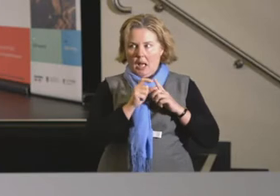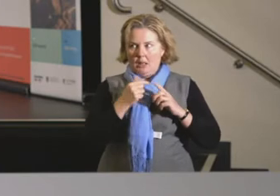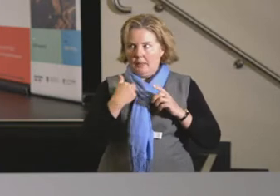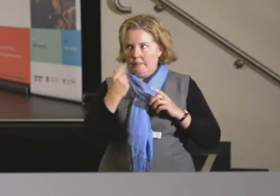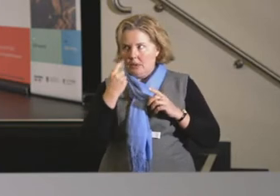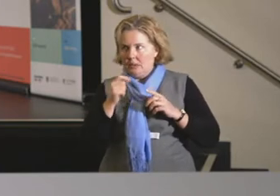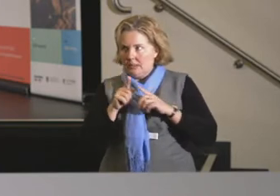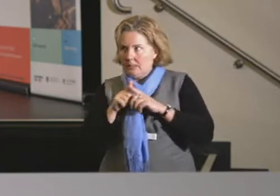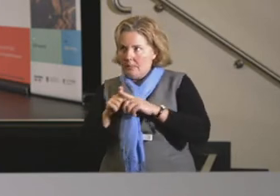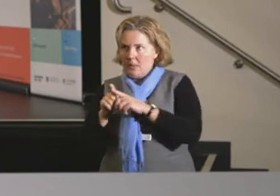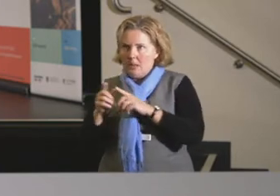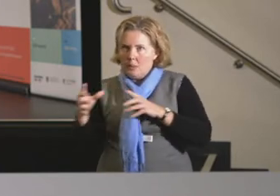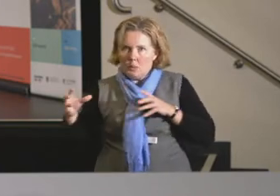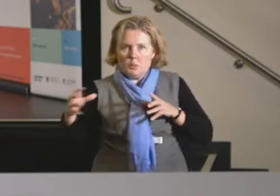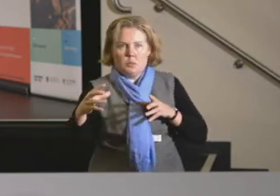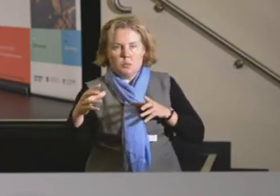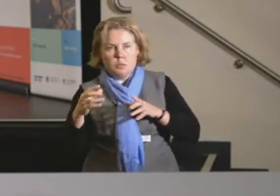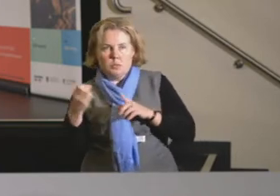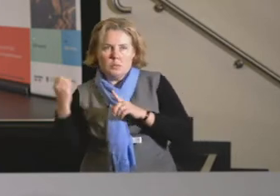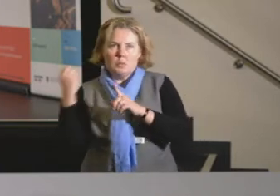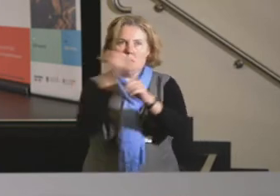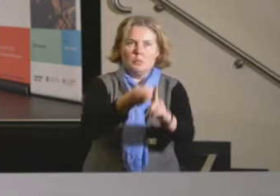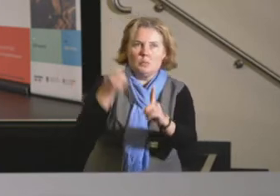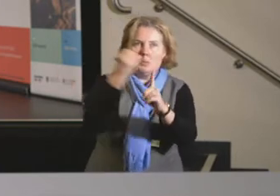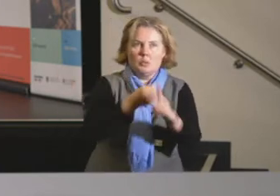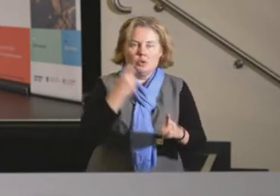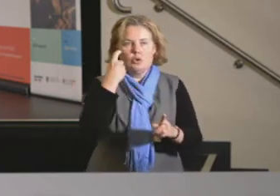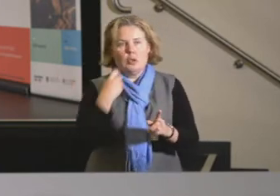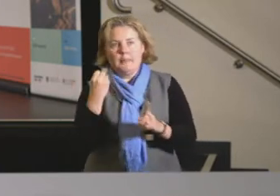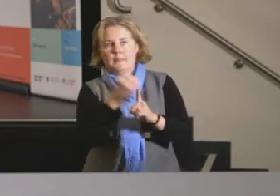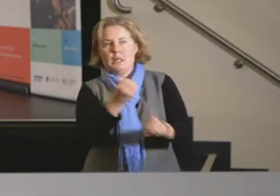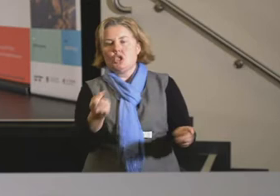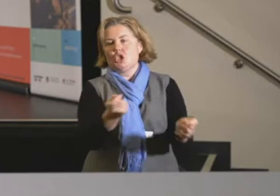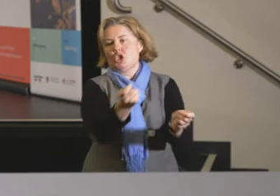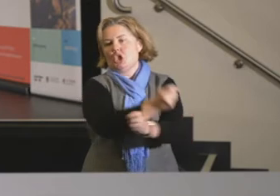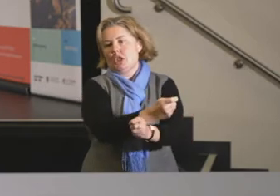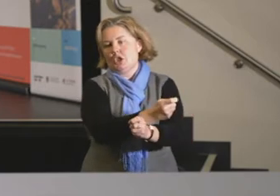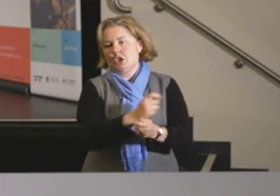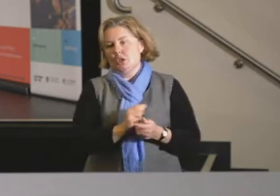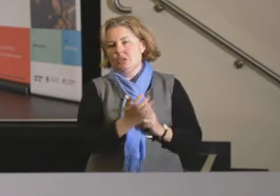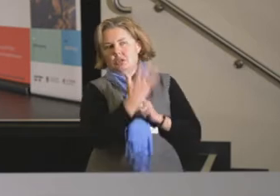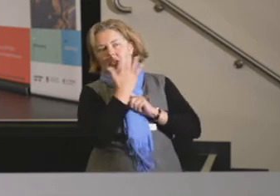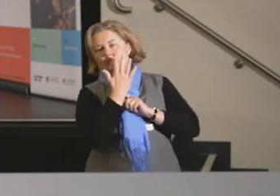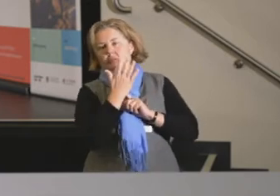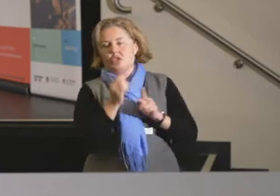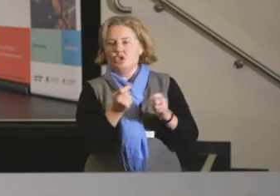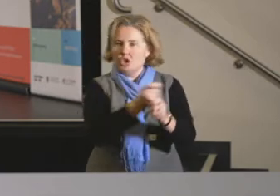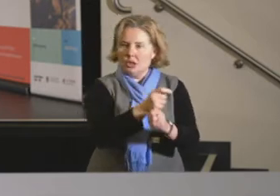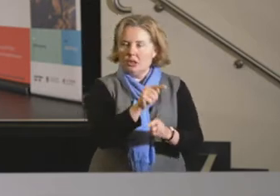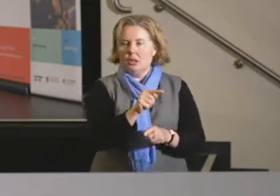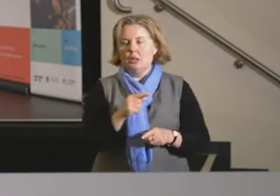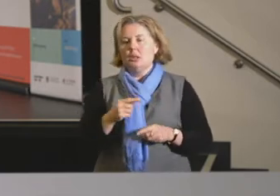change. There was an interesting post that the Premier of the state of Victoria, where we are right now, made on Facebook